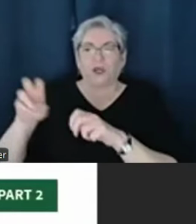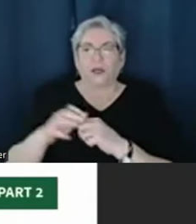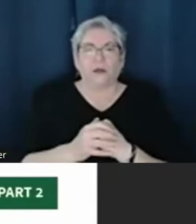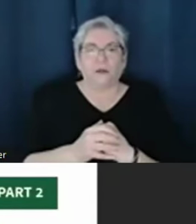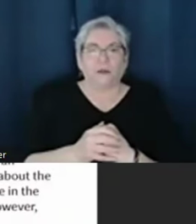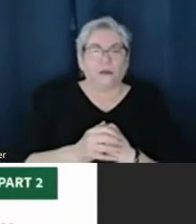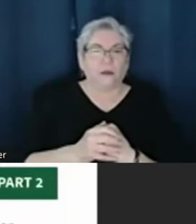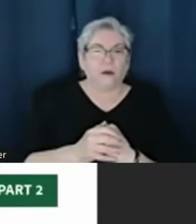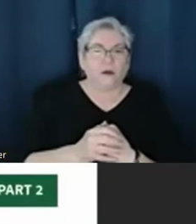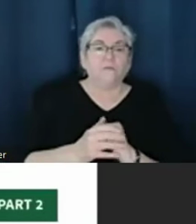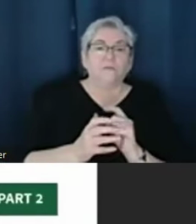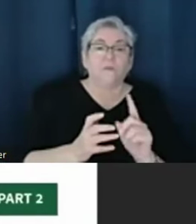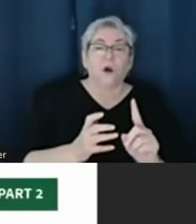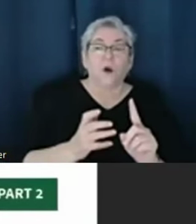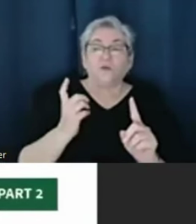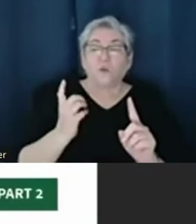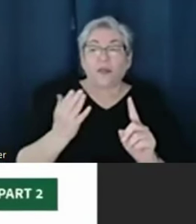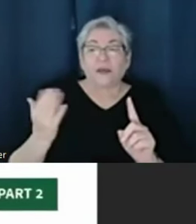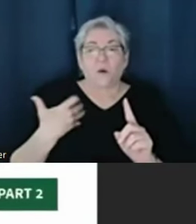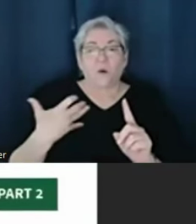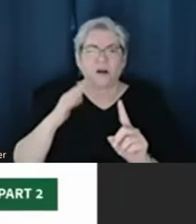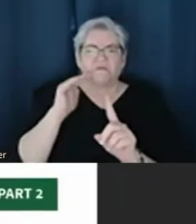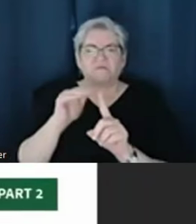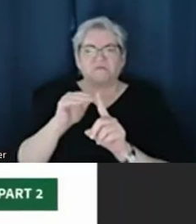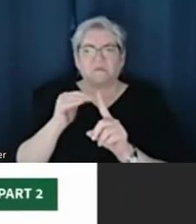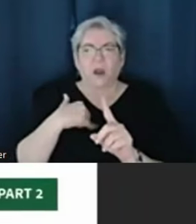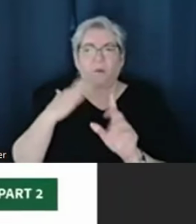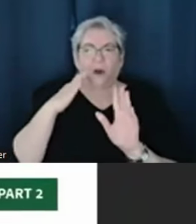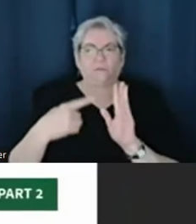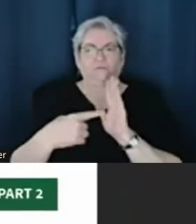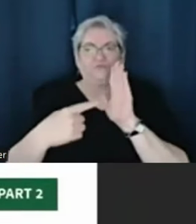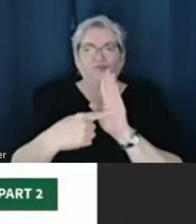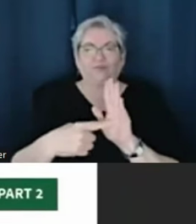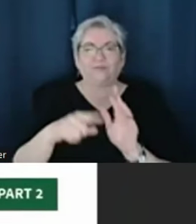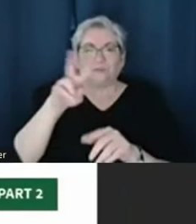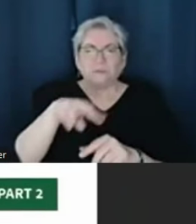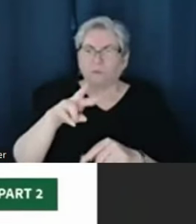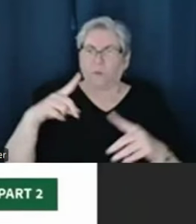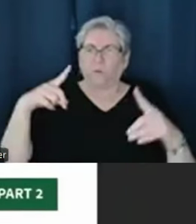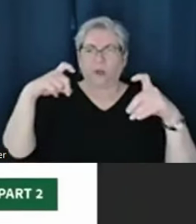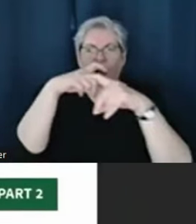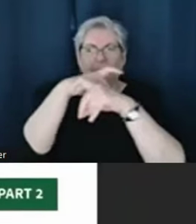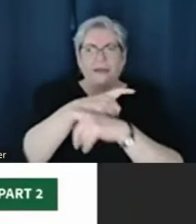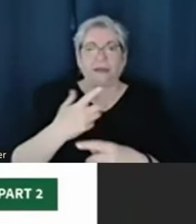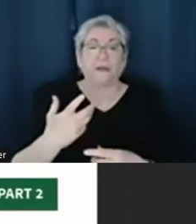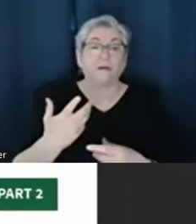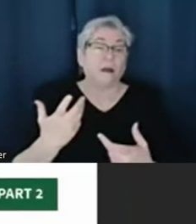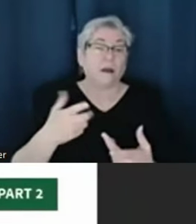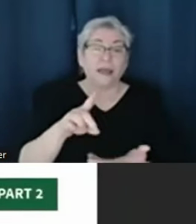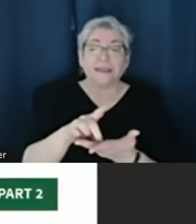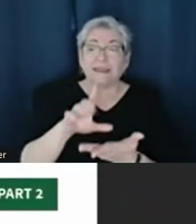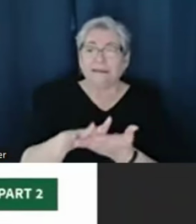So the one thing that I would point out in a couple of places, I'm going to point out where things may get a little bit complicated, and our document may not go